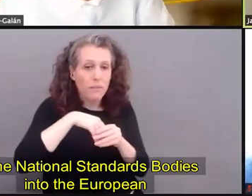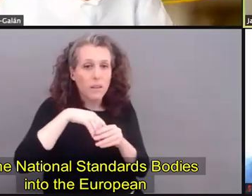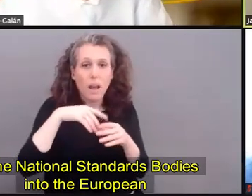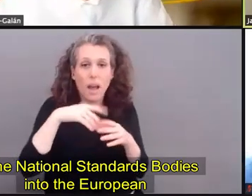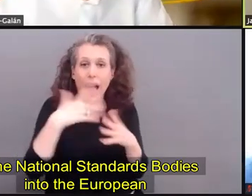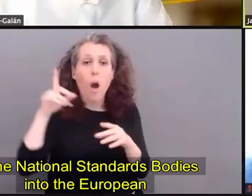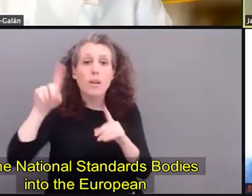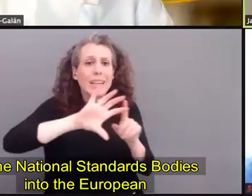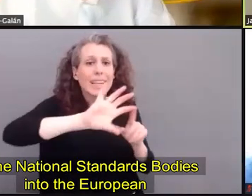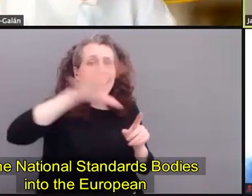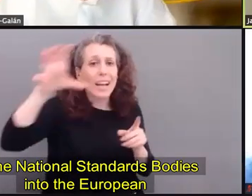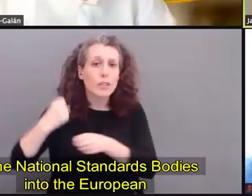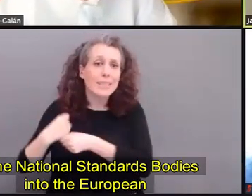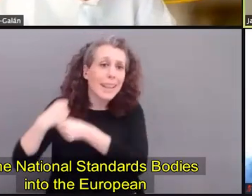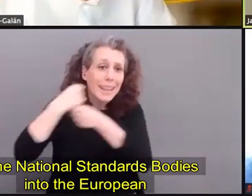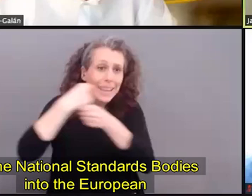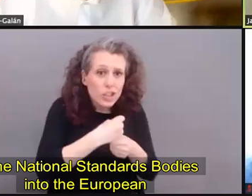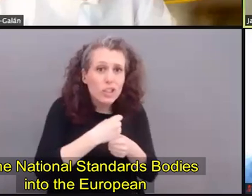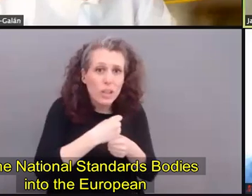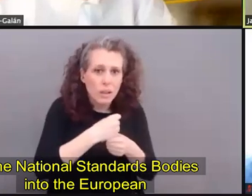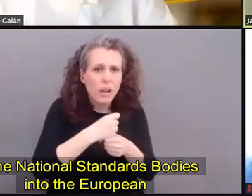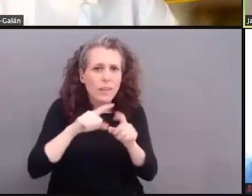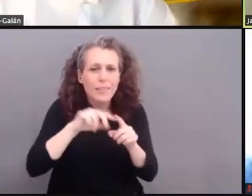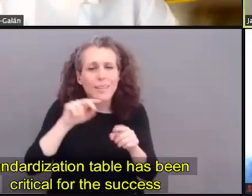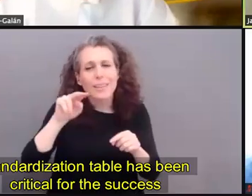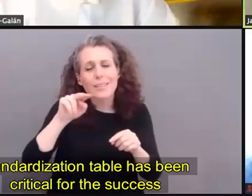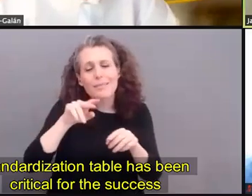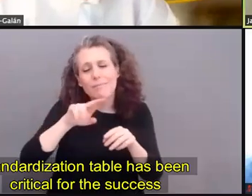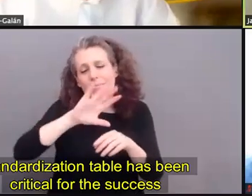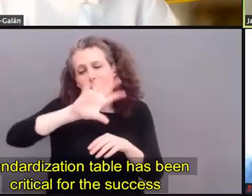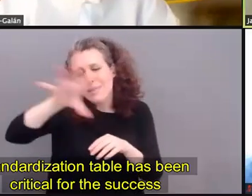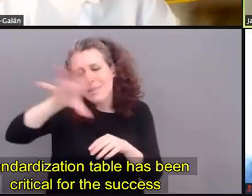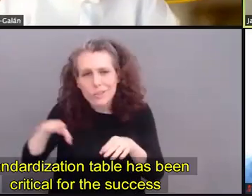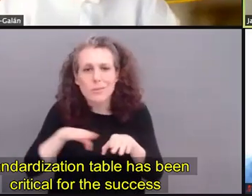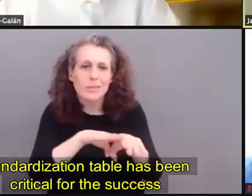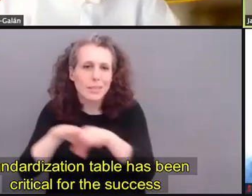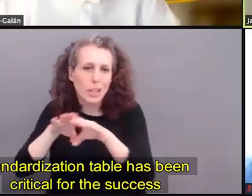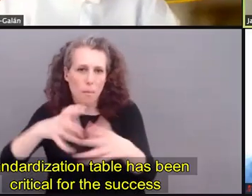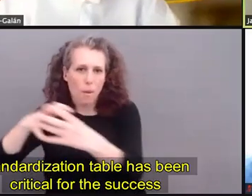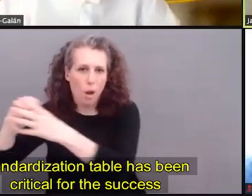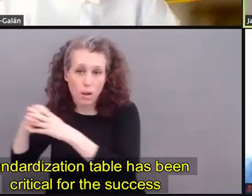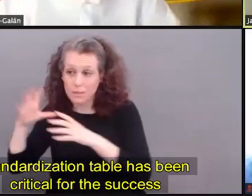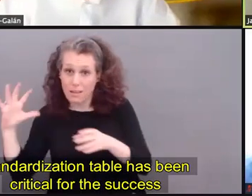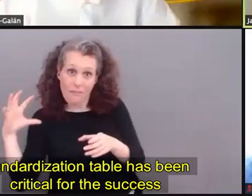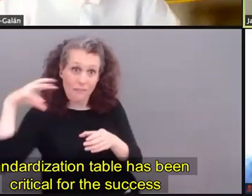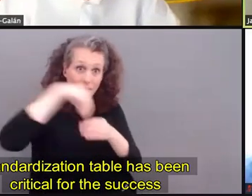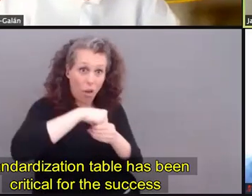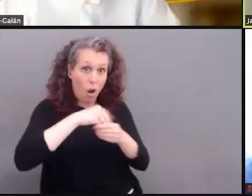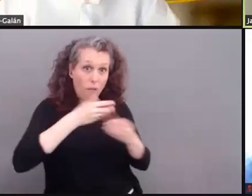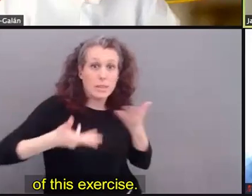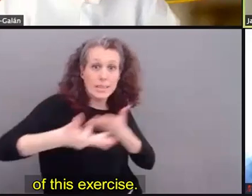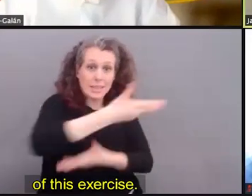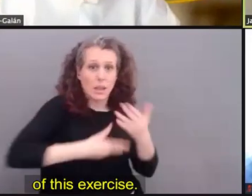delegations of the national standards bodies into the European standardization table has been critical for the